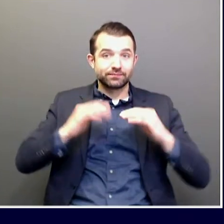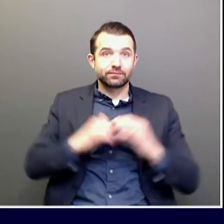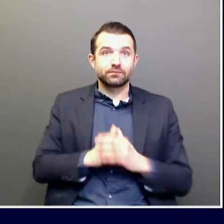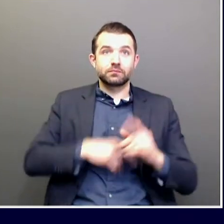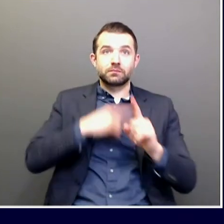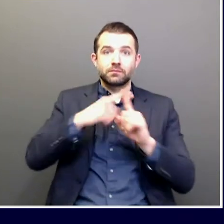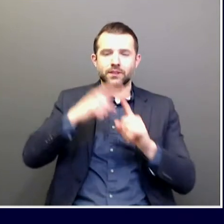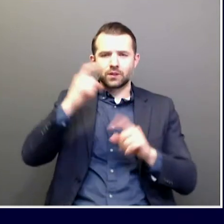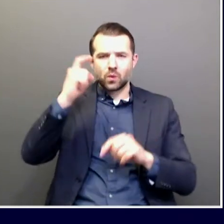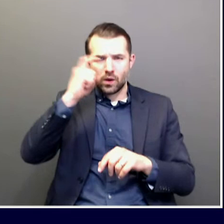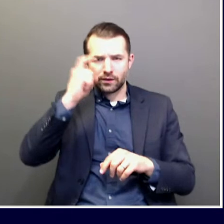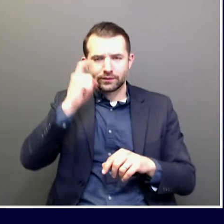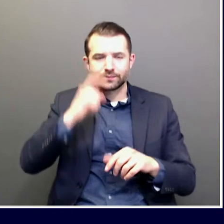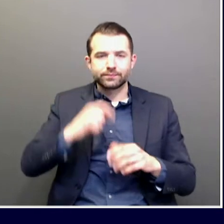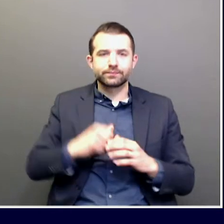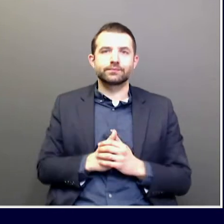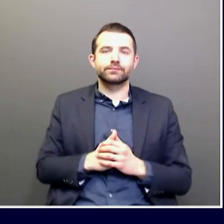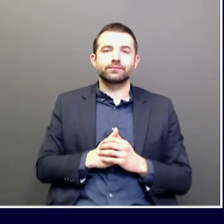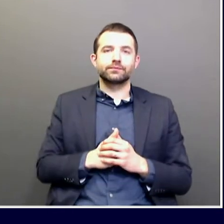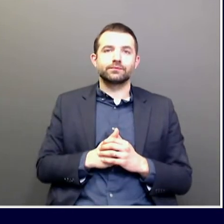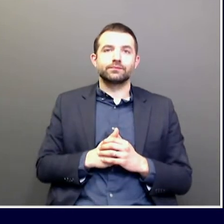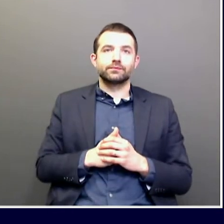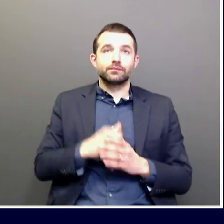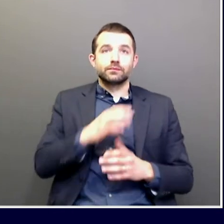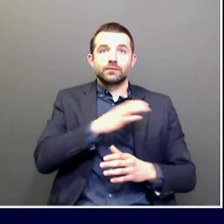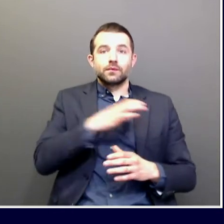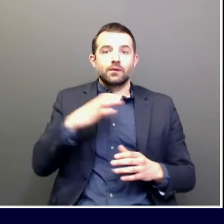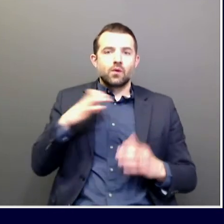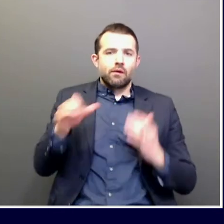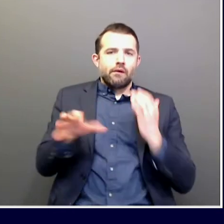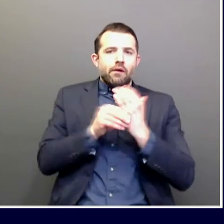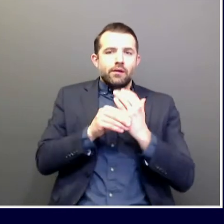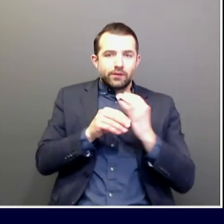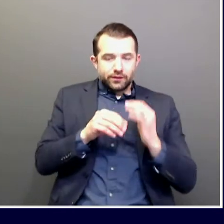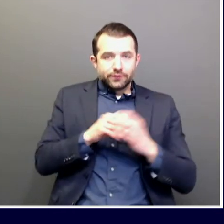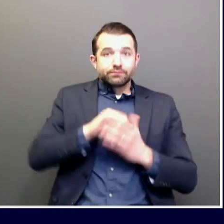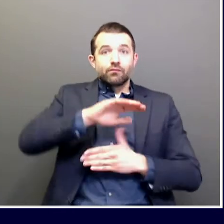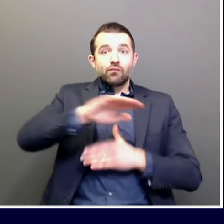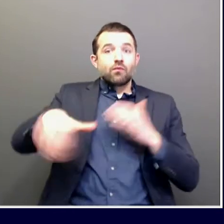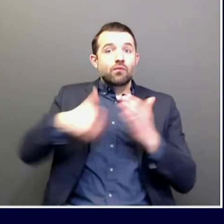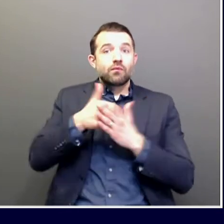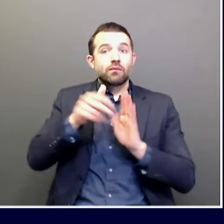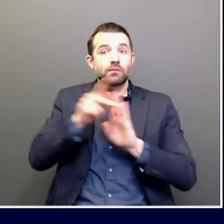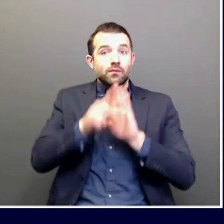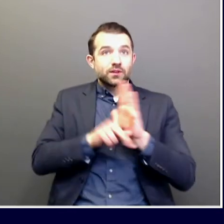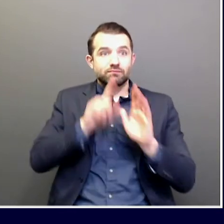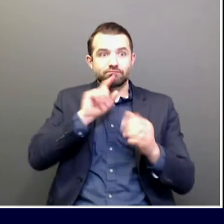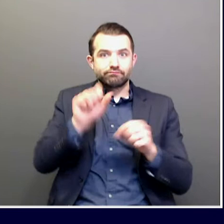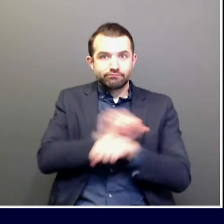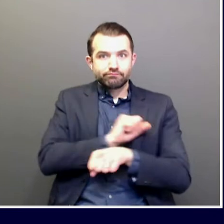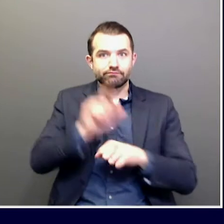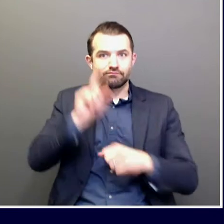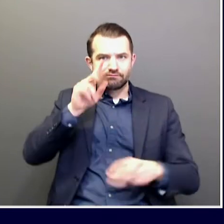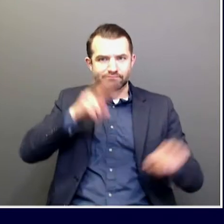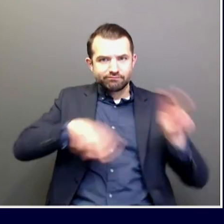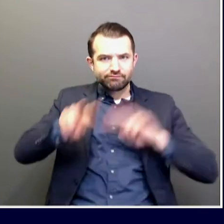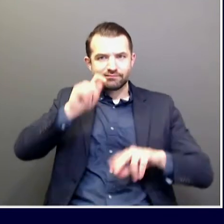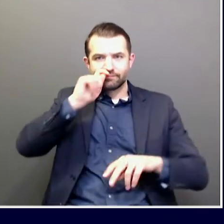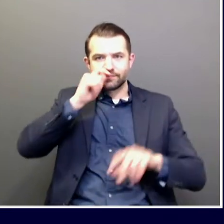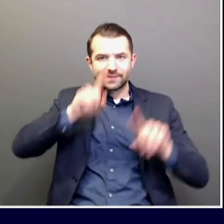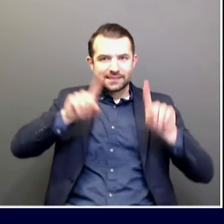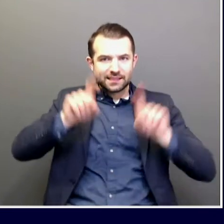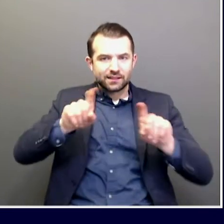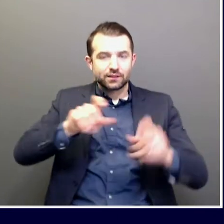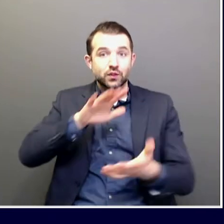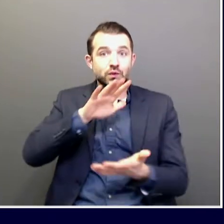above. That's what we do, especially in light of changes. But I do want to add that we're really proud of our partners in schools. We have